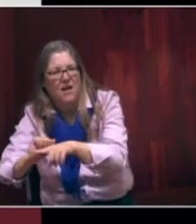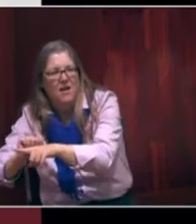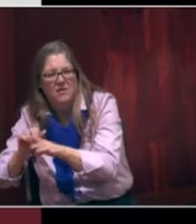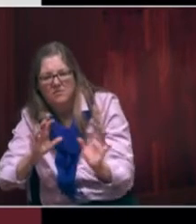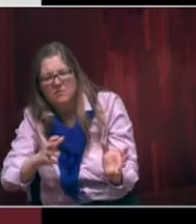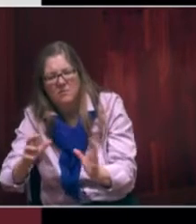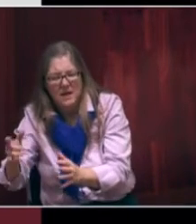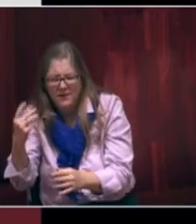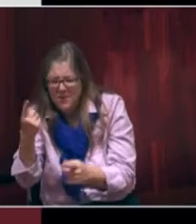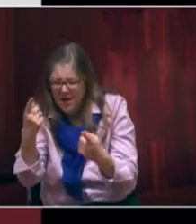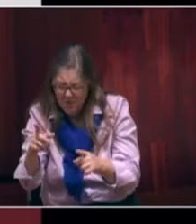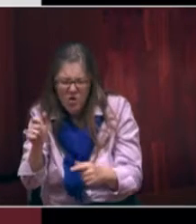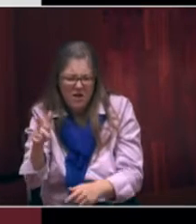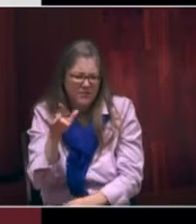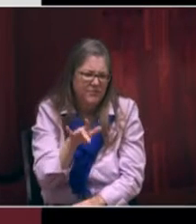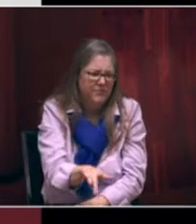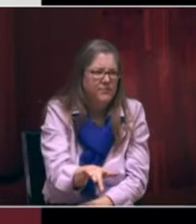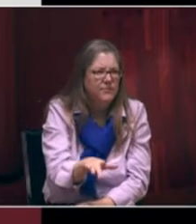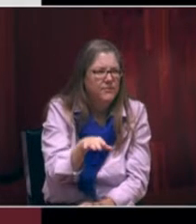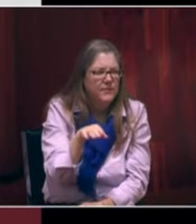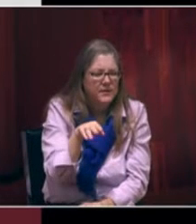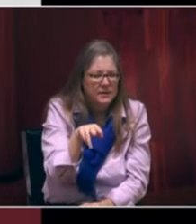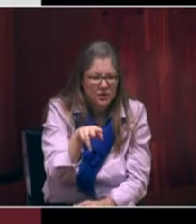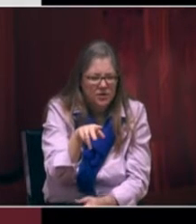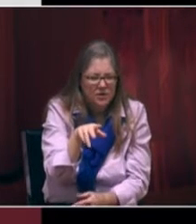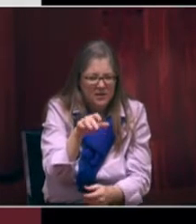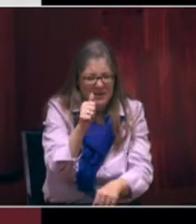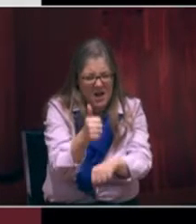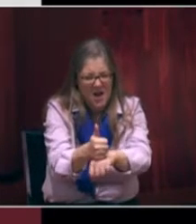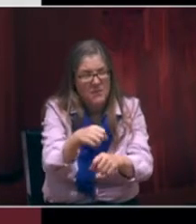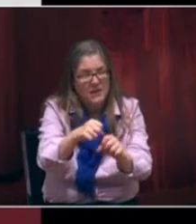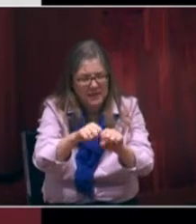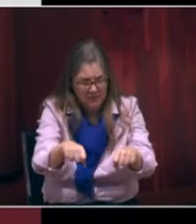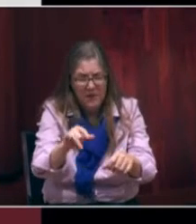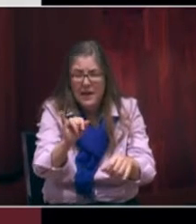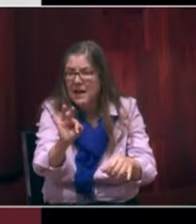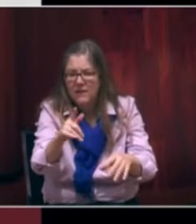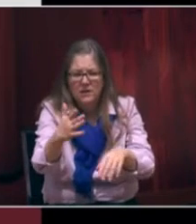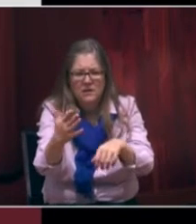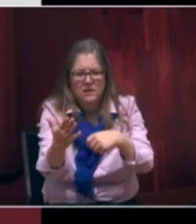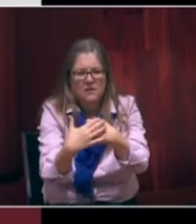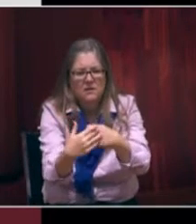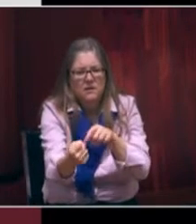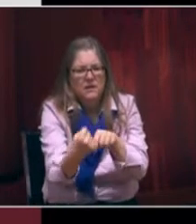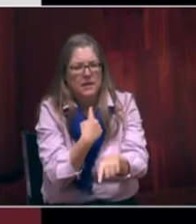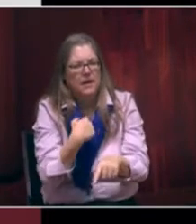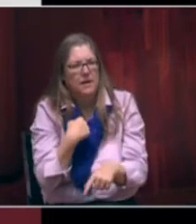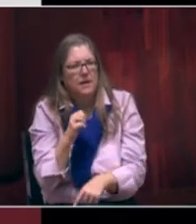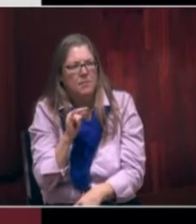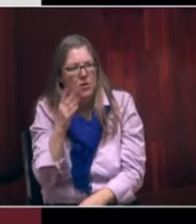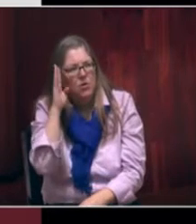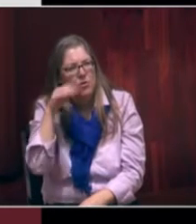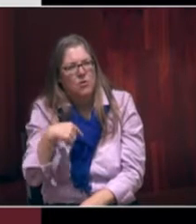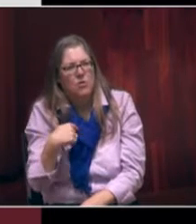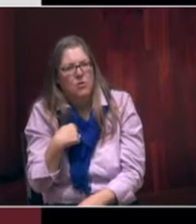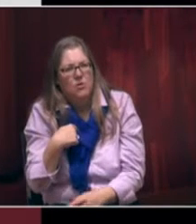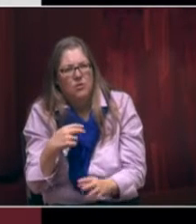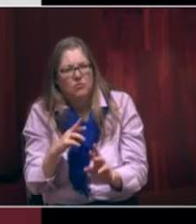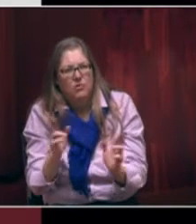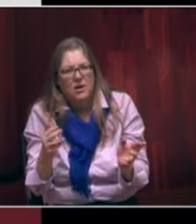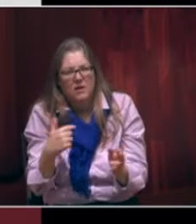happens, you can set yourself up to receive an email. If it was the reference line of business and, say, a file wasn't found, you